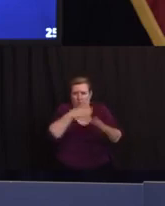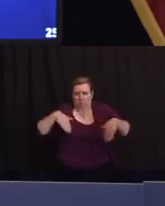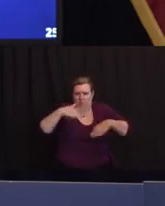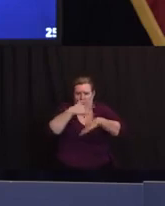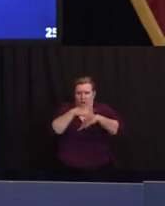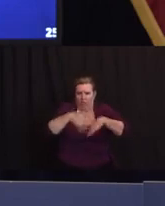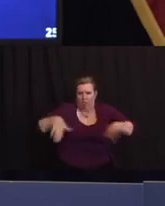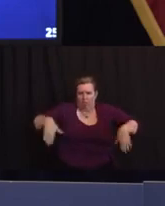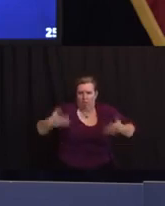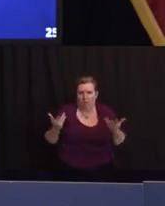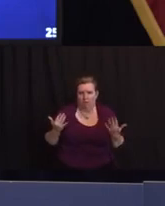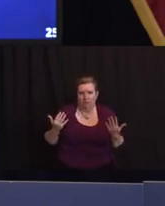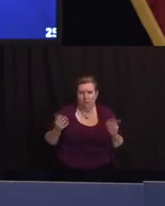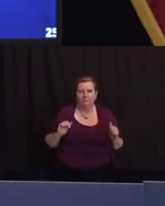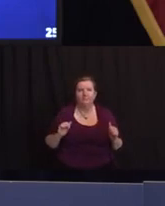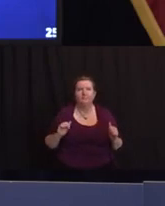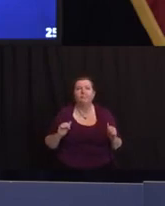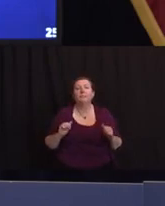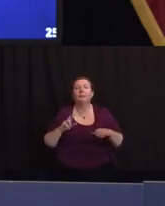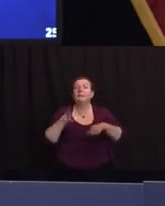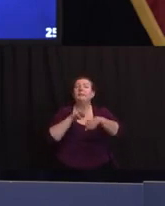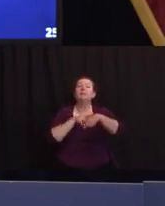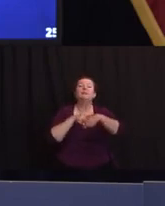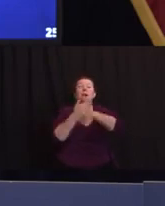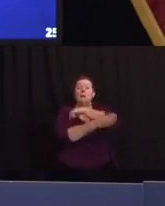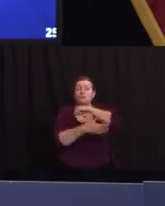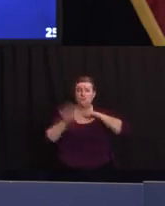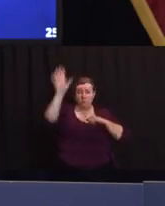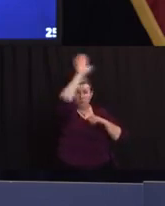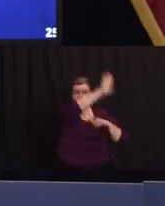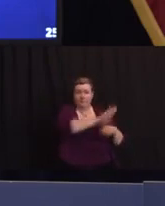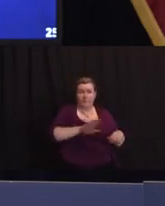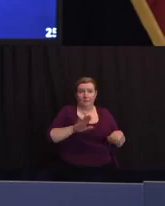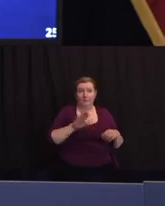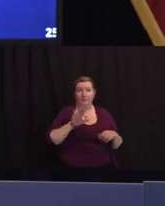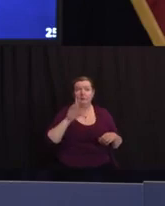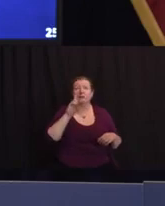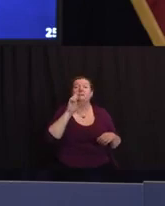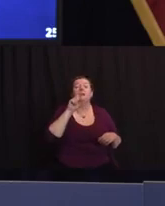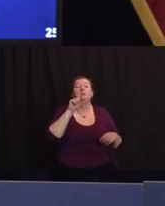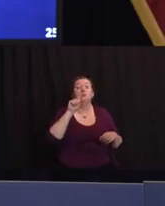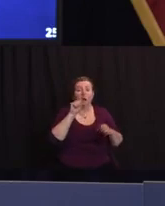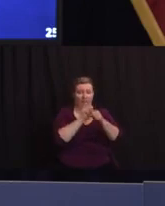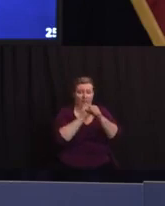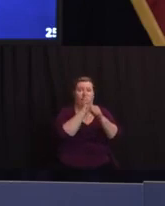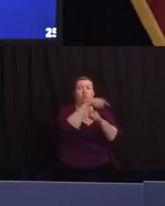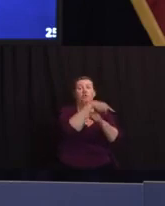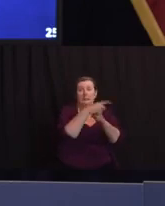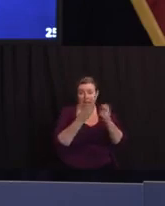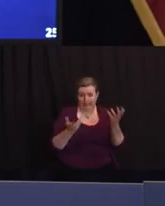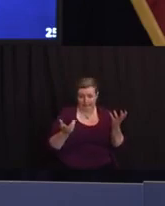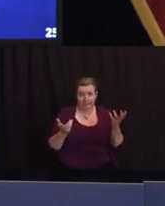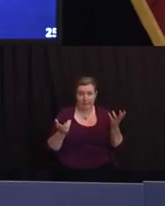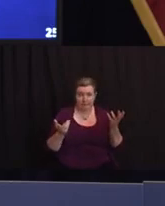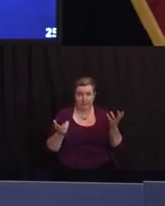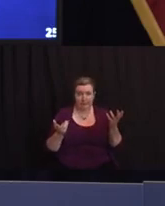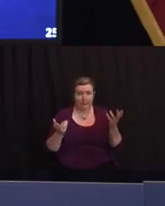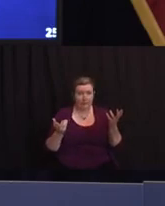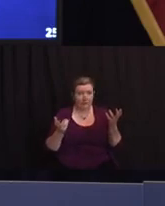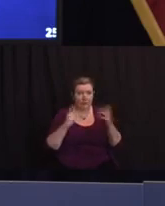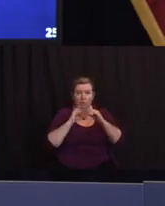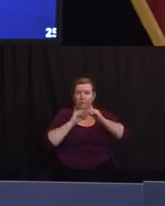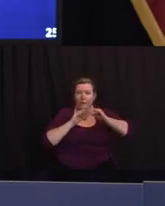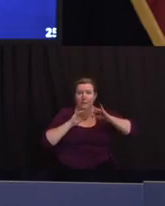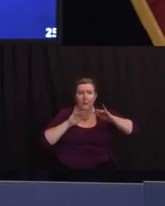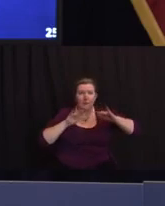Nationally, the Delta variant, which is highly transmissible and virulent, is driving cases in unvaccinated residents,